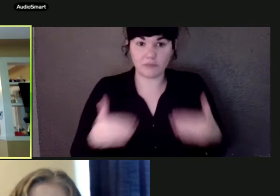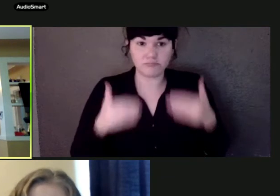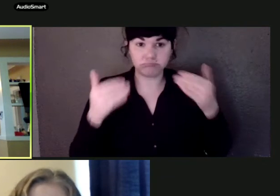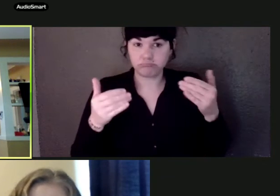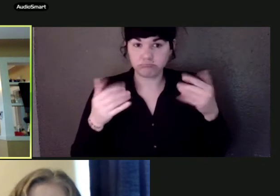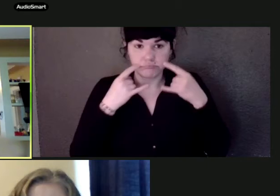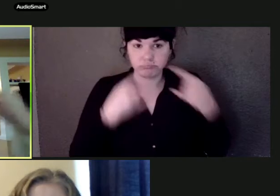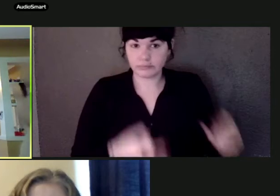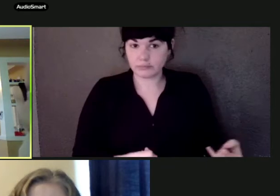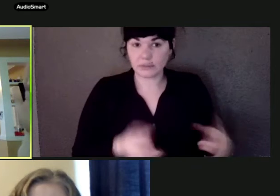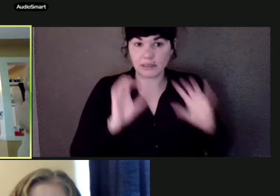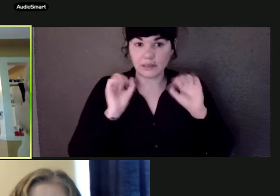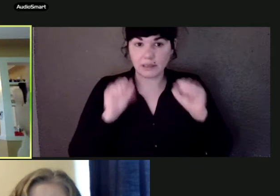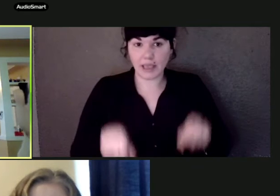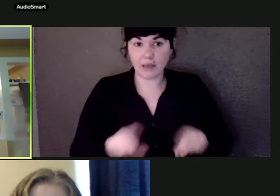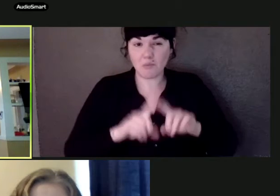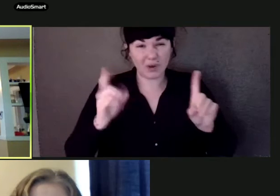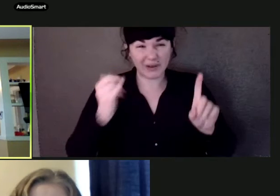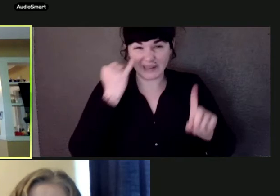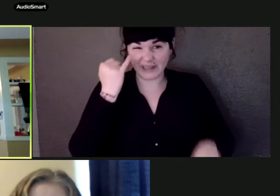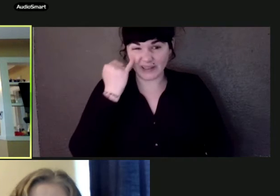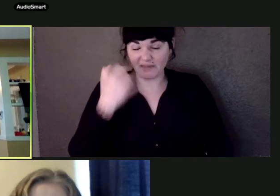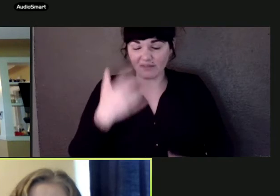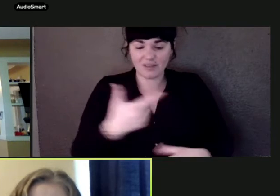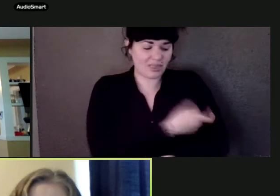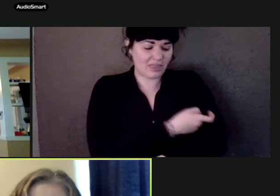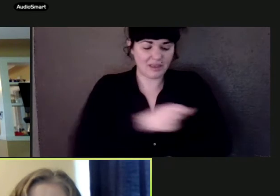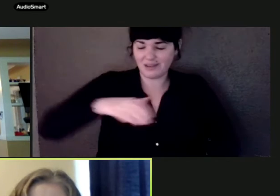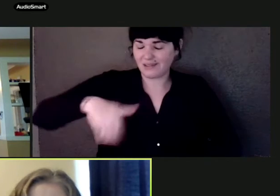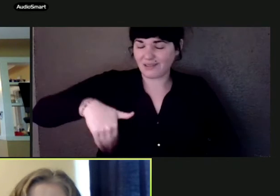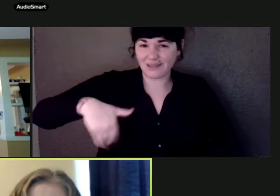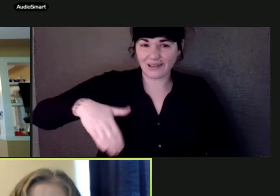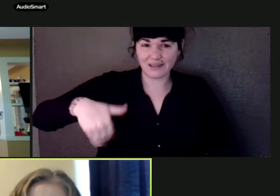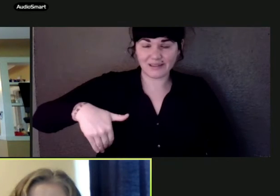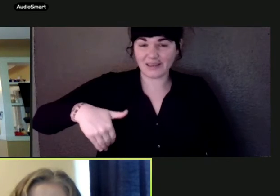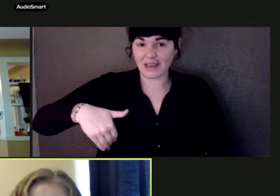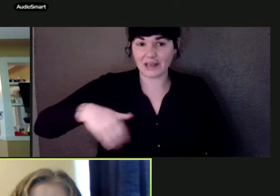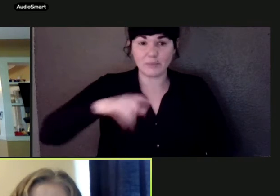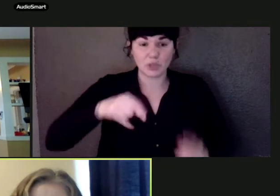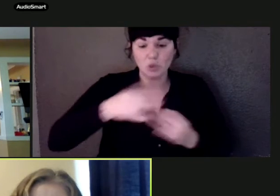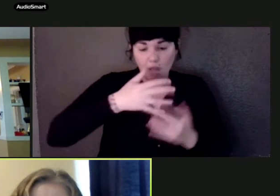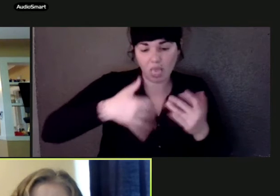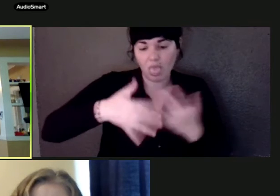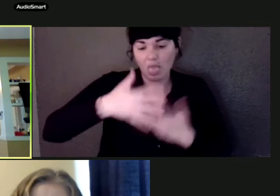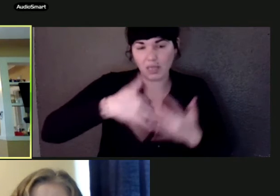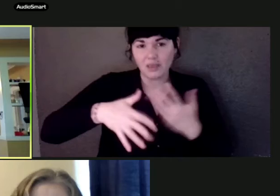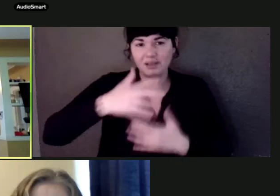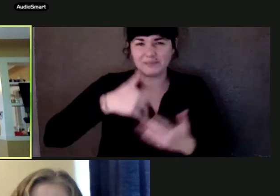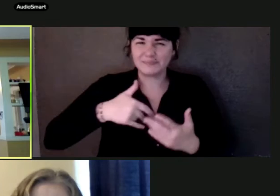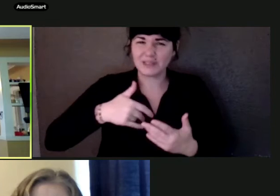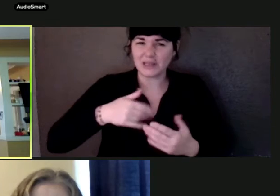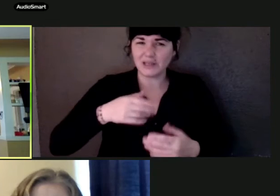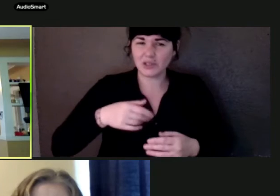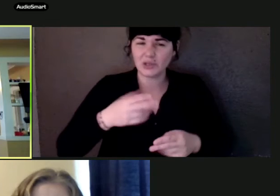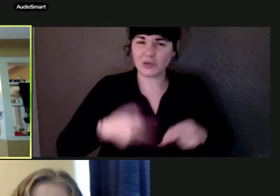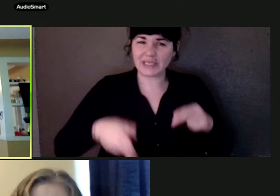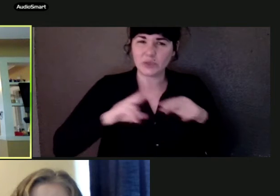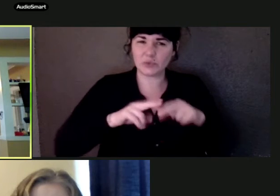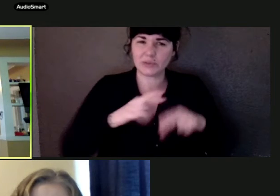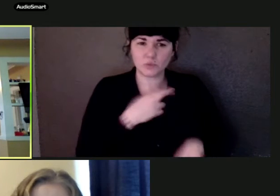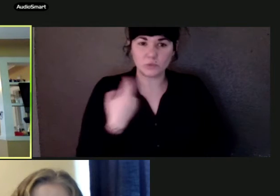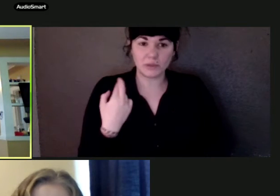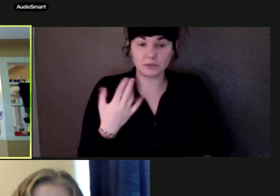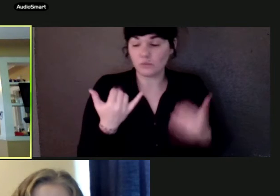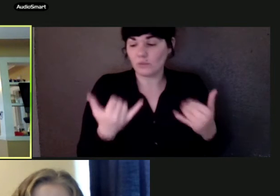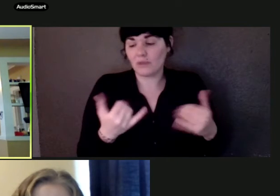a lot of people, you're increasing the risk for that. So, outdoor is best. The weather is beautiful right now. So, enjoy it.